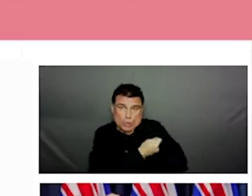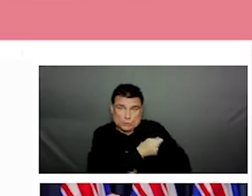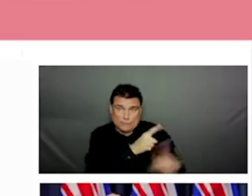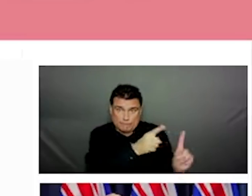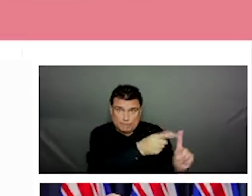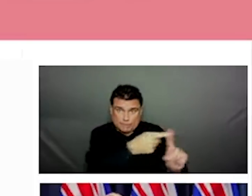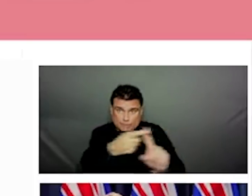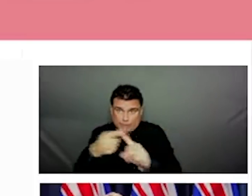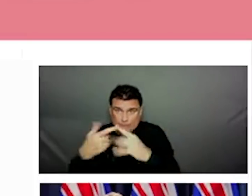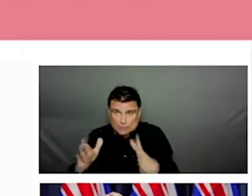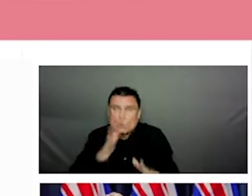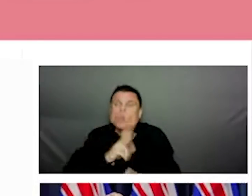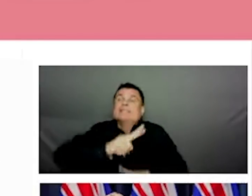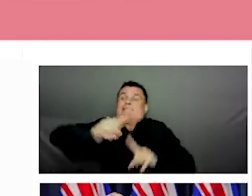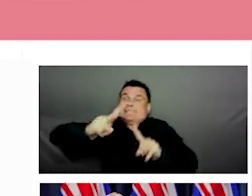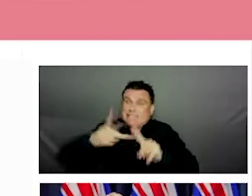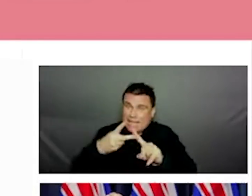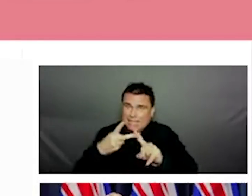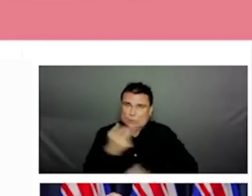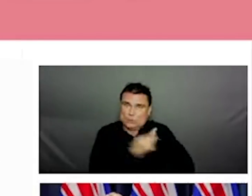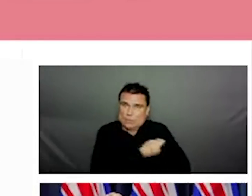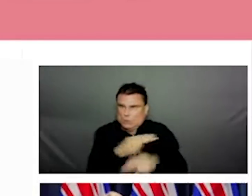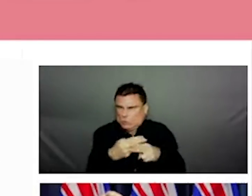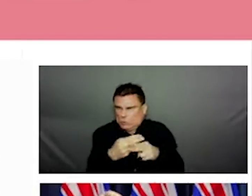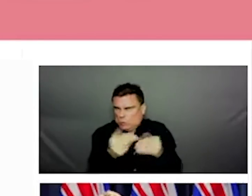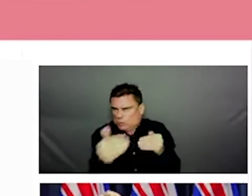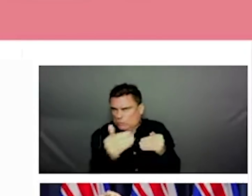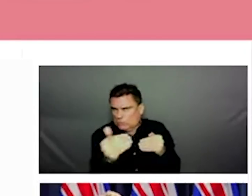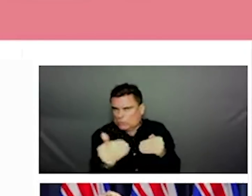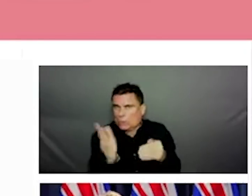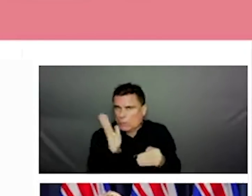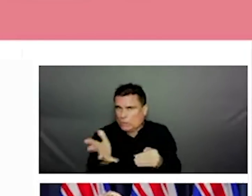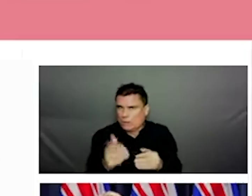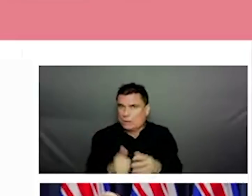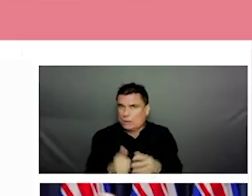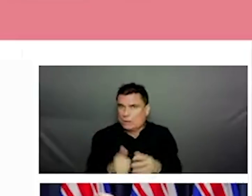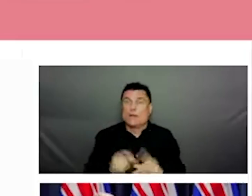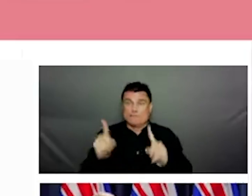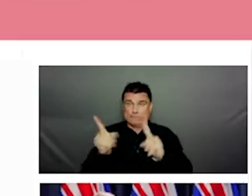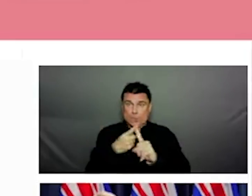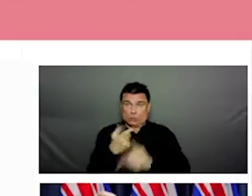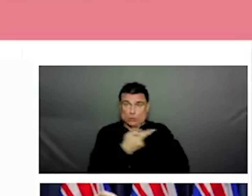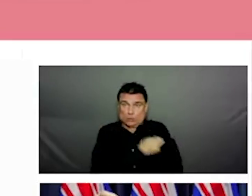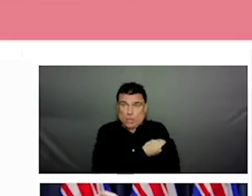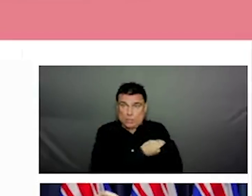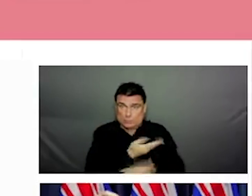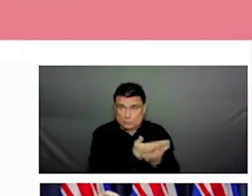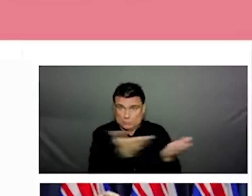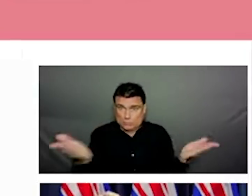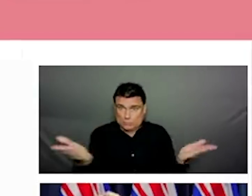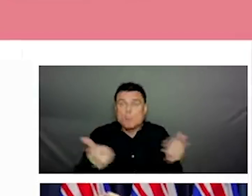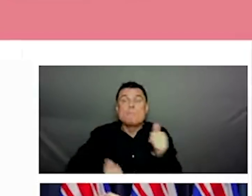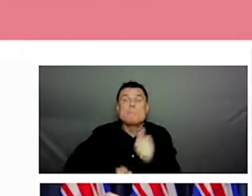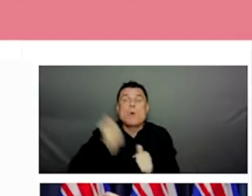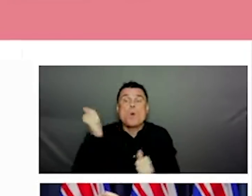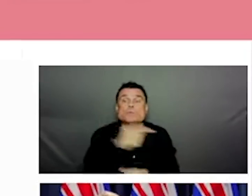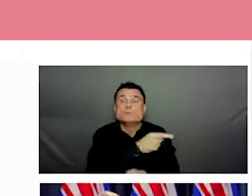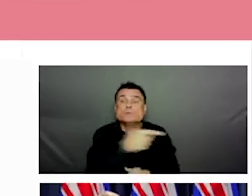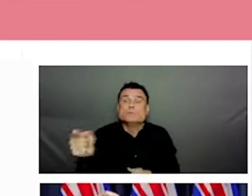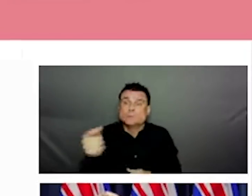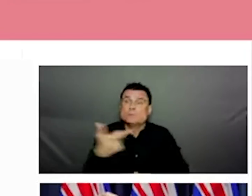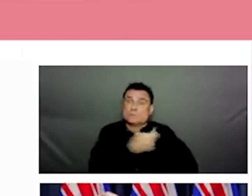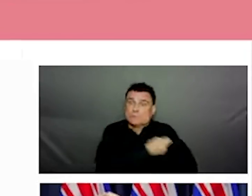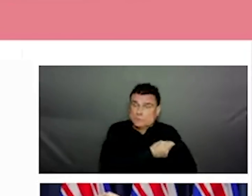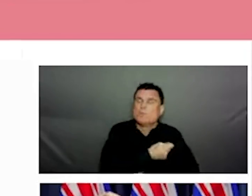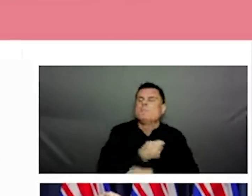have delayed the second dose to approximately 35 days for most people in this first phase, as we know